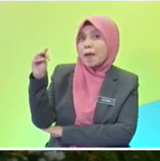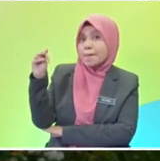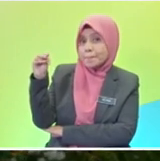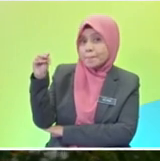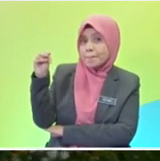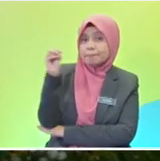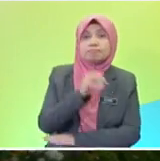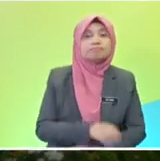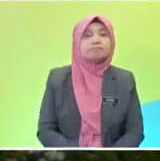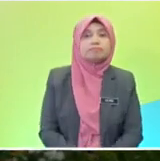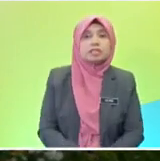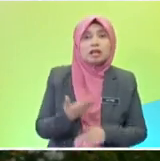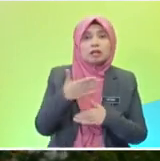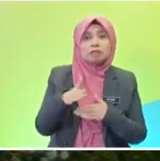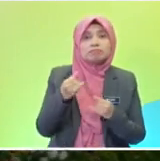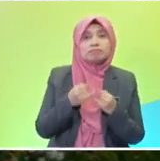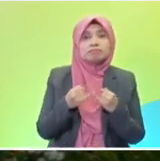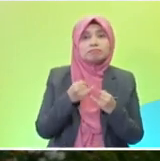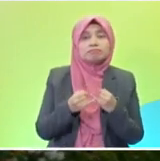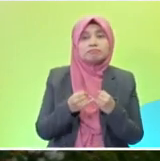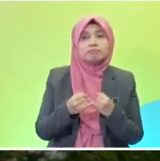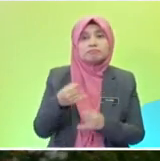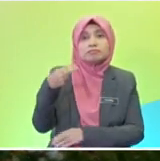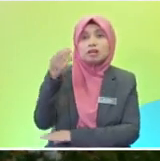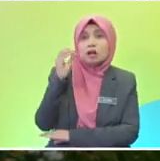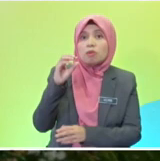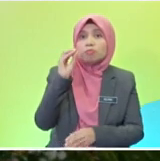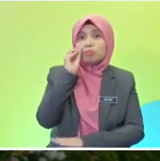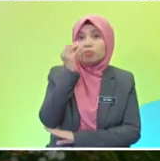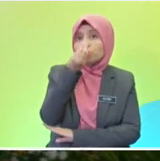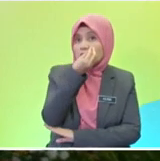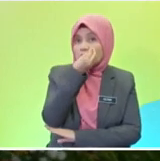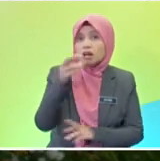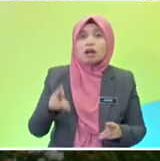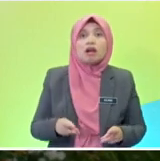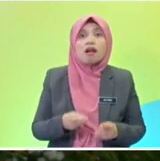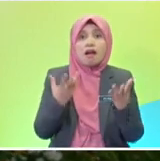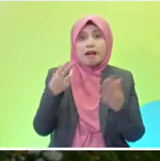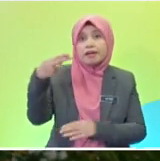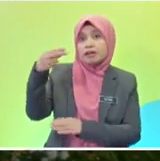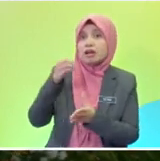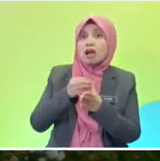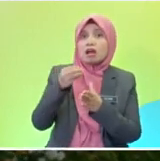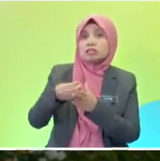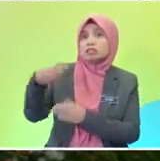Morning glory. Okay. Last but not least, hibiscus is H.